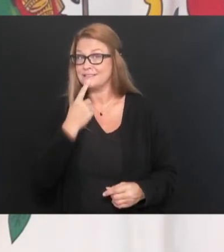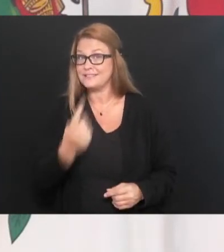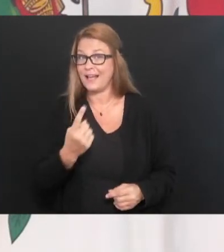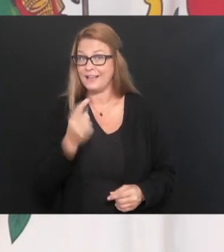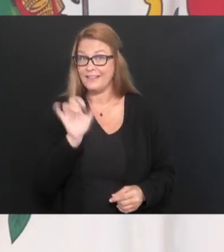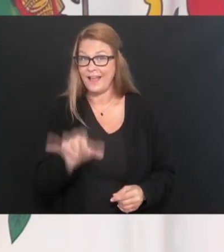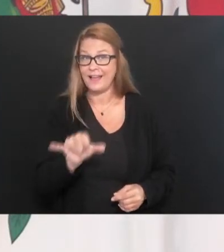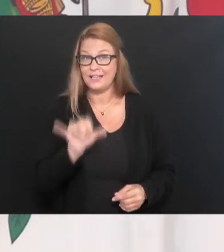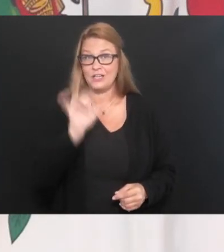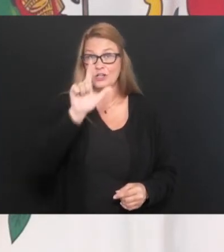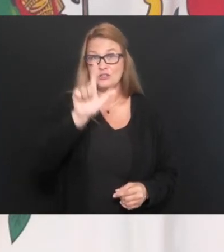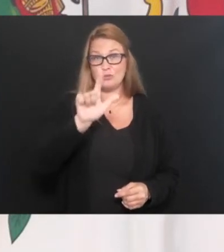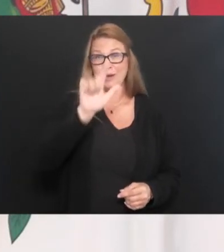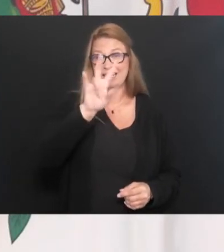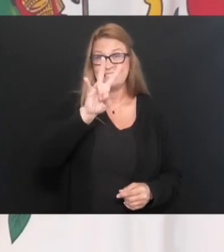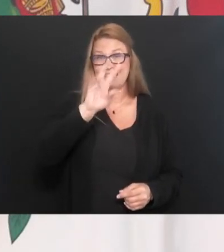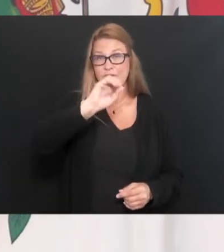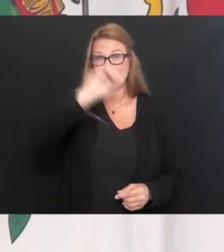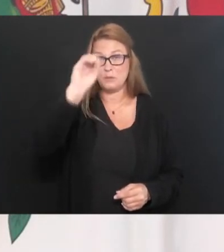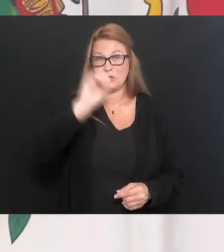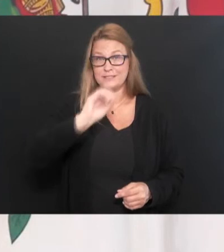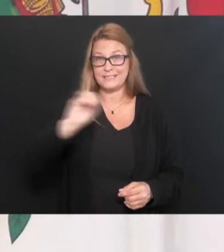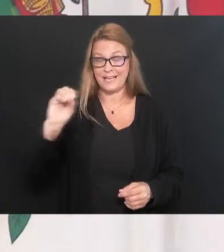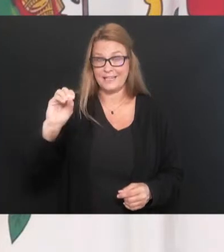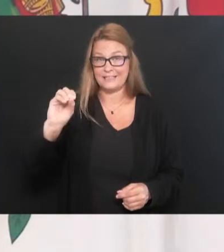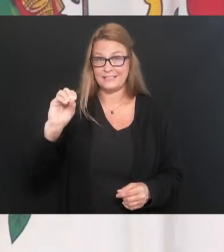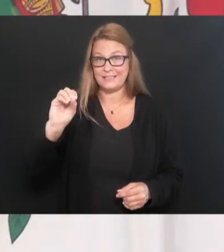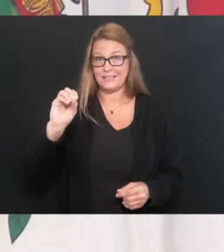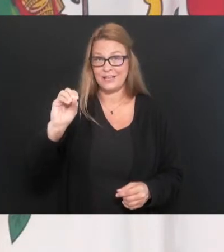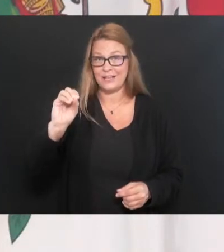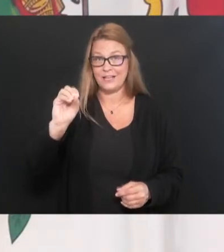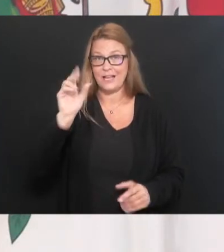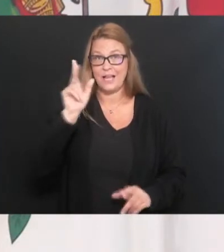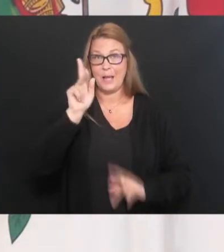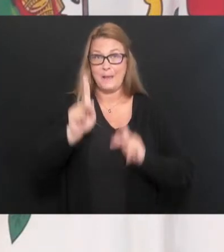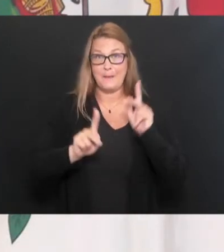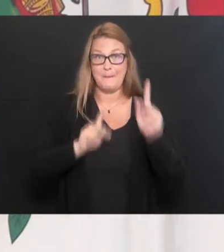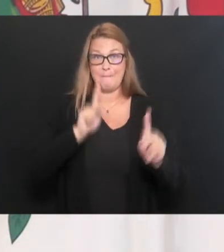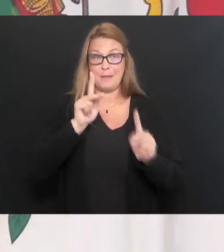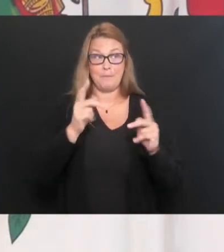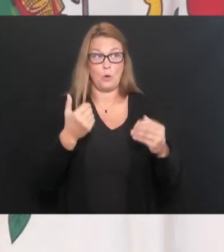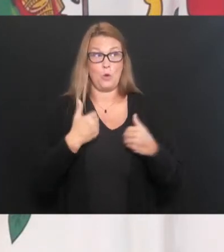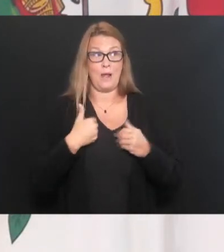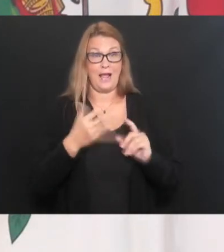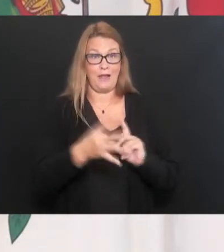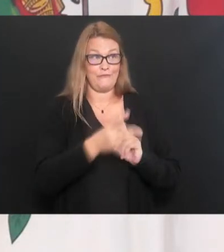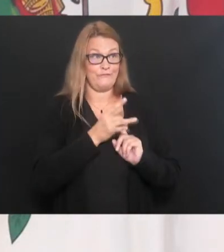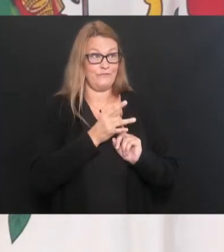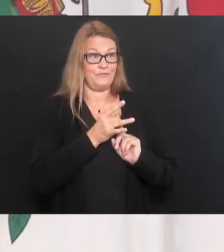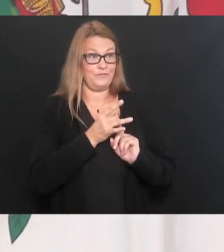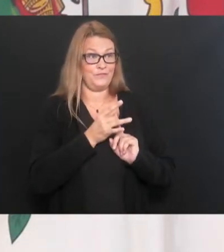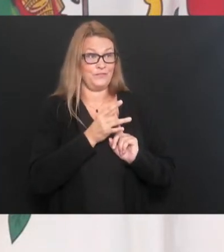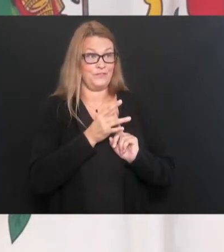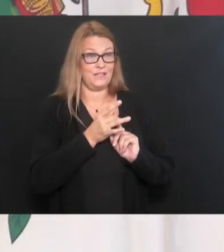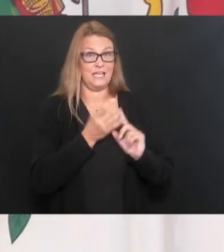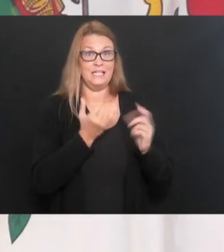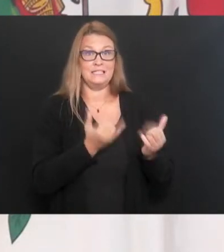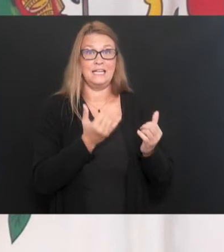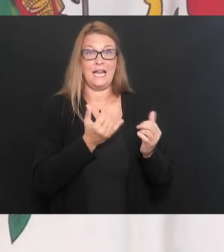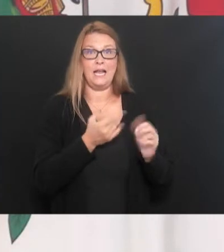that 27% of those that are infected today are from